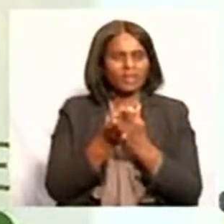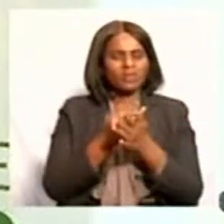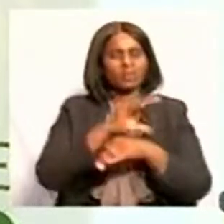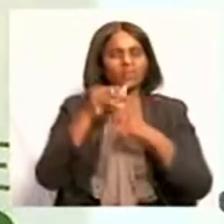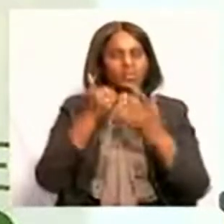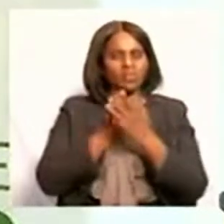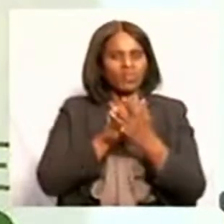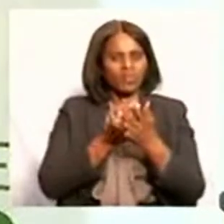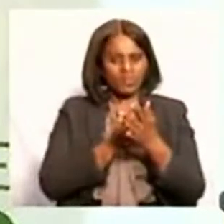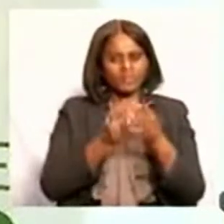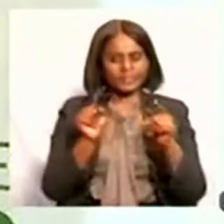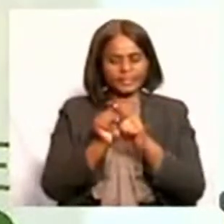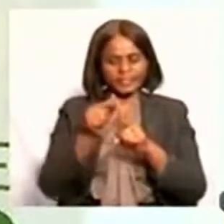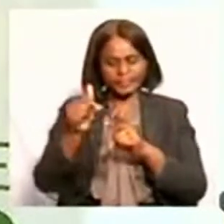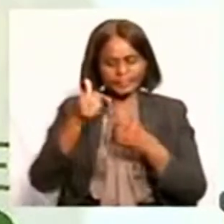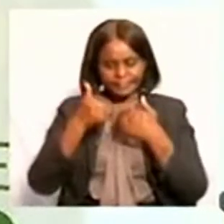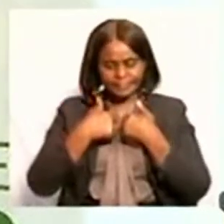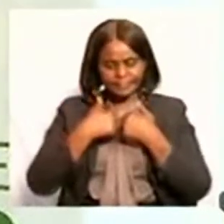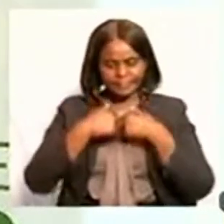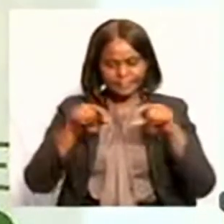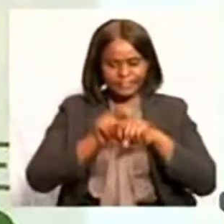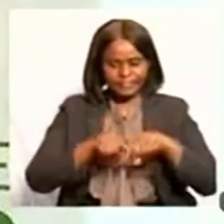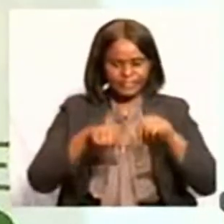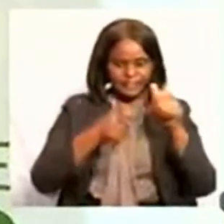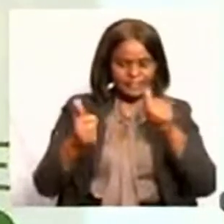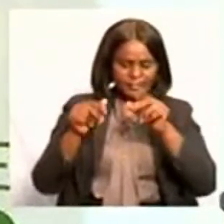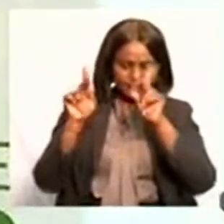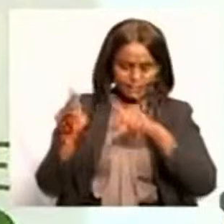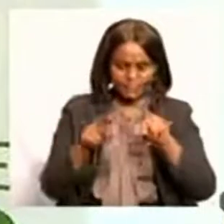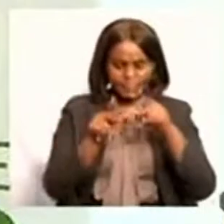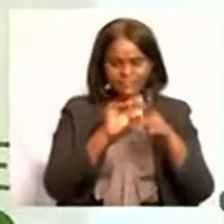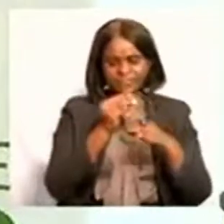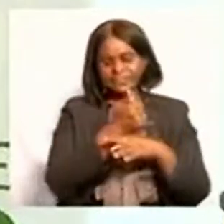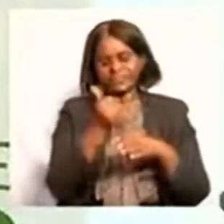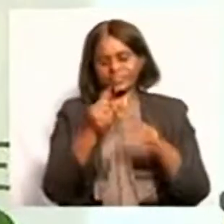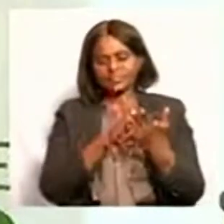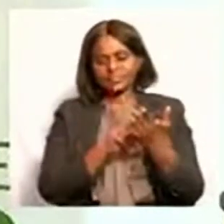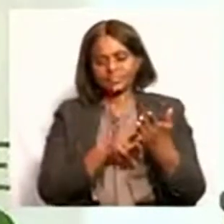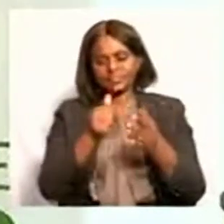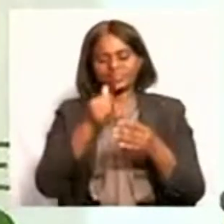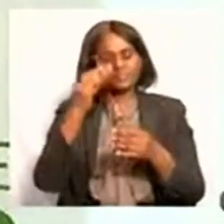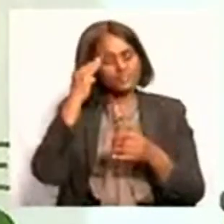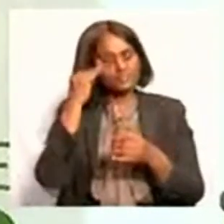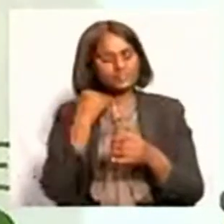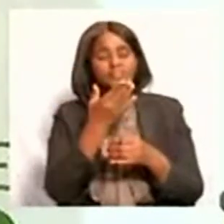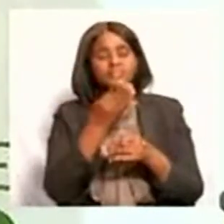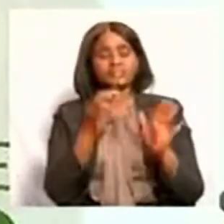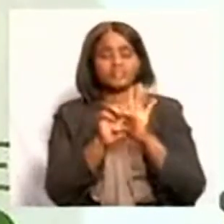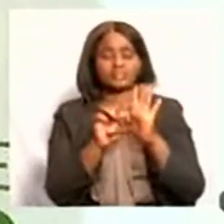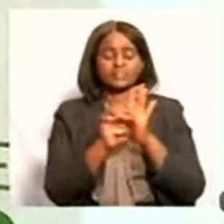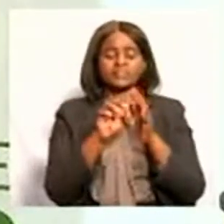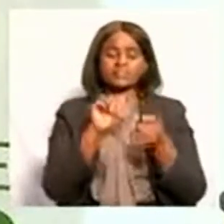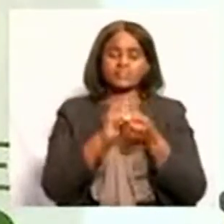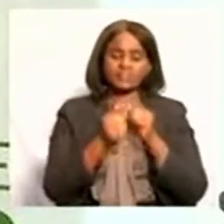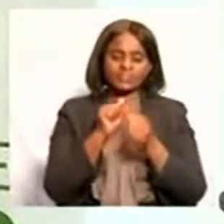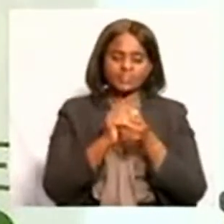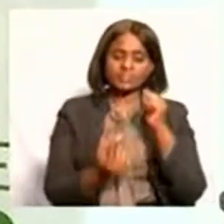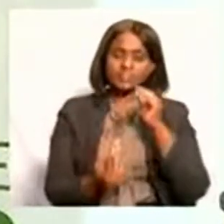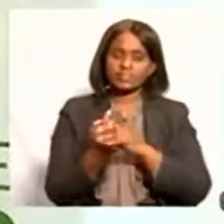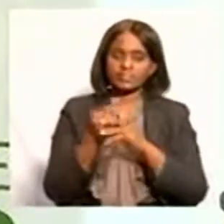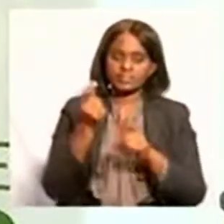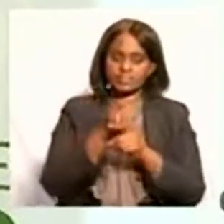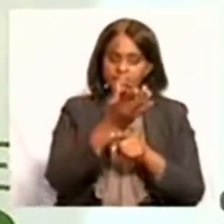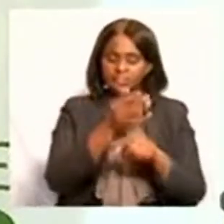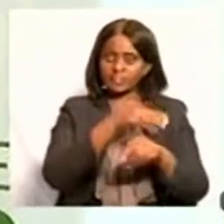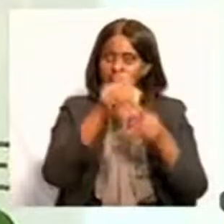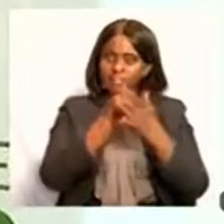us. So as you conduct maybe the performance or compliance reports, do you consider such queries that arise from